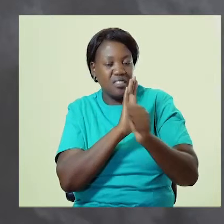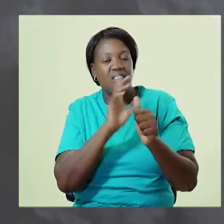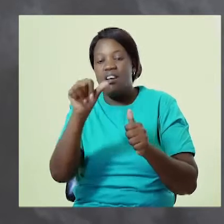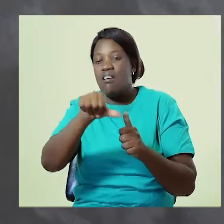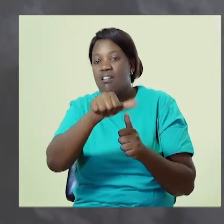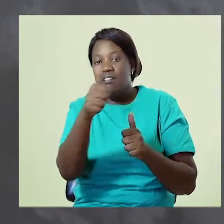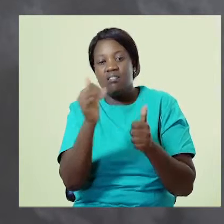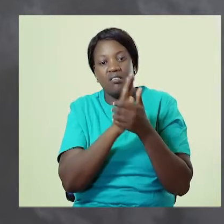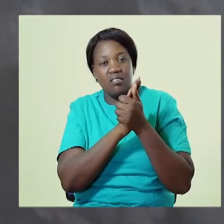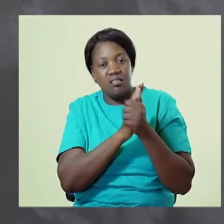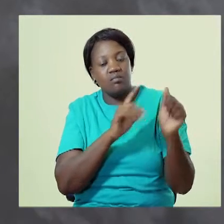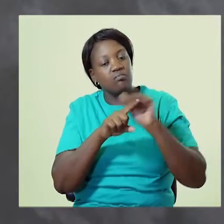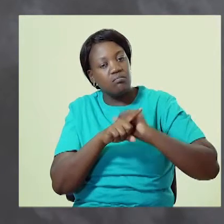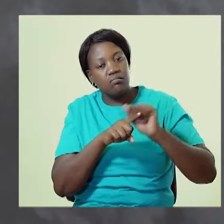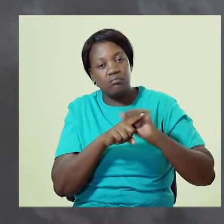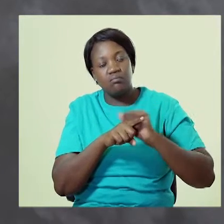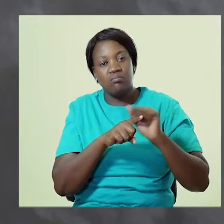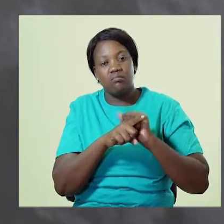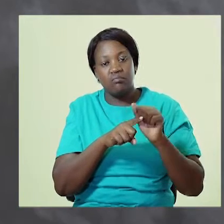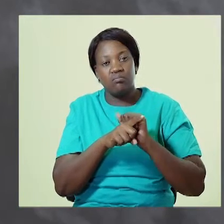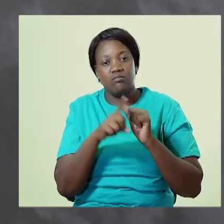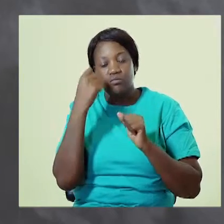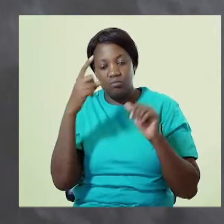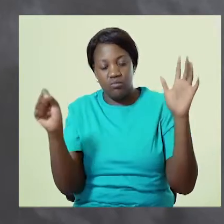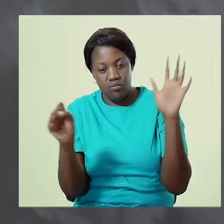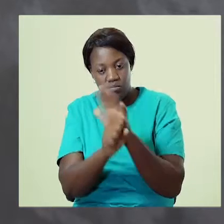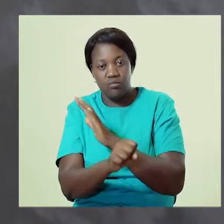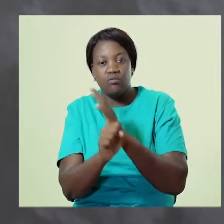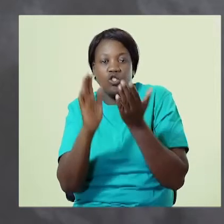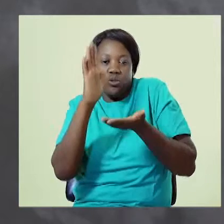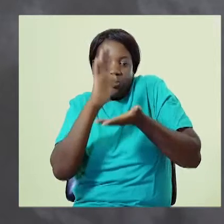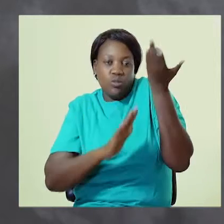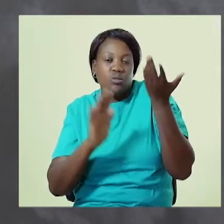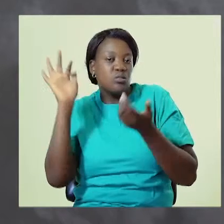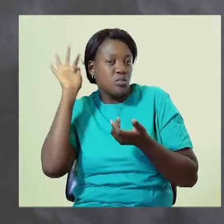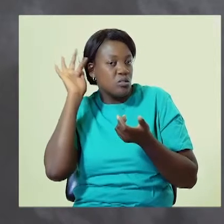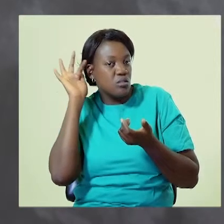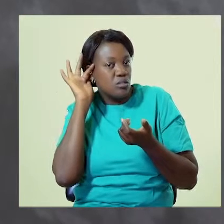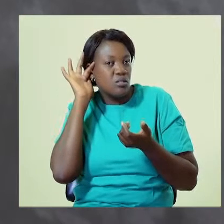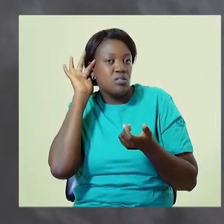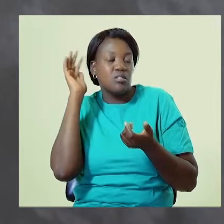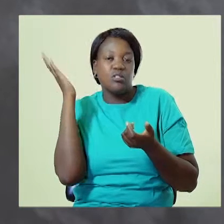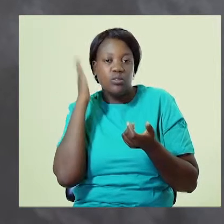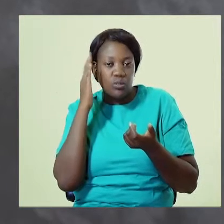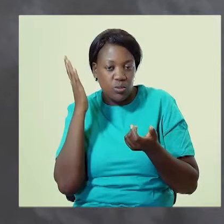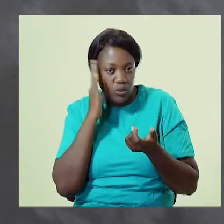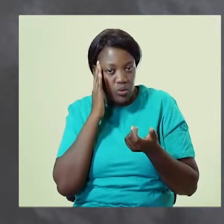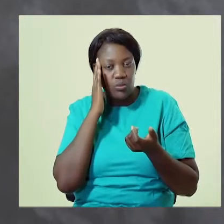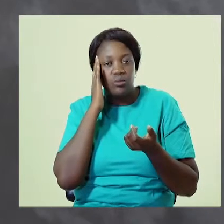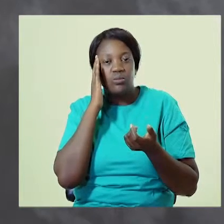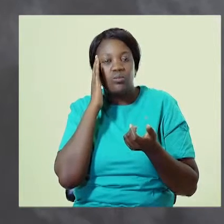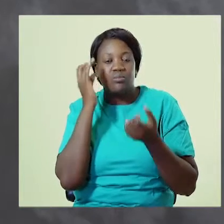any other that requires practice to master. To improve your listening, make sure that you know what